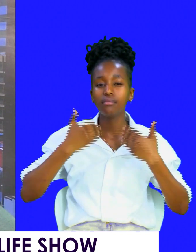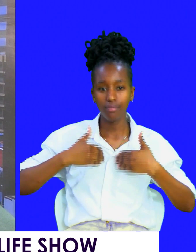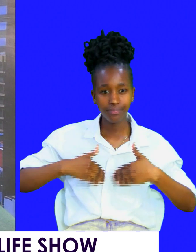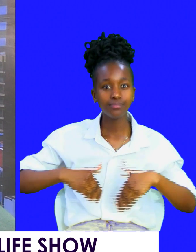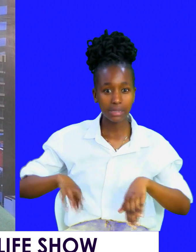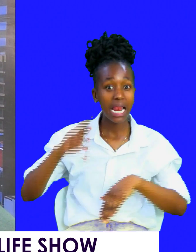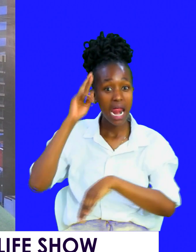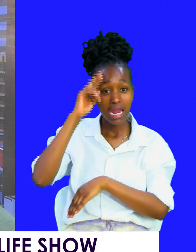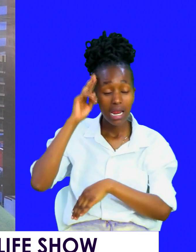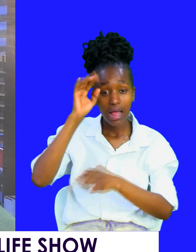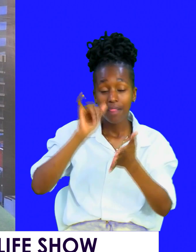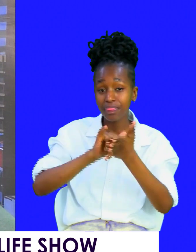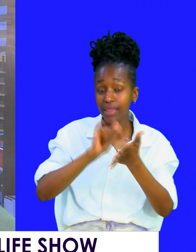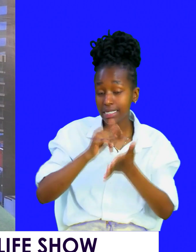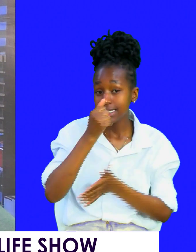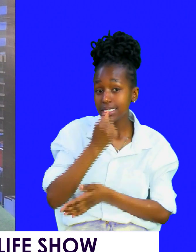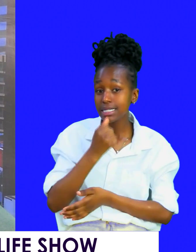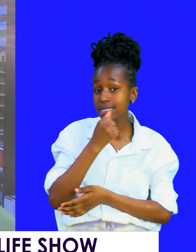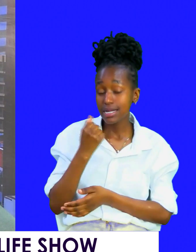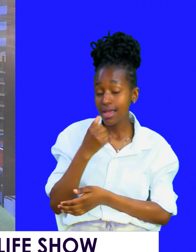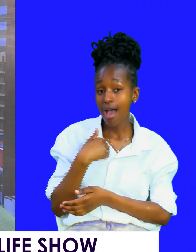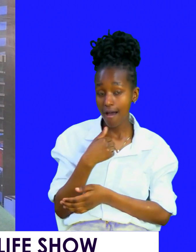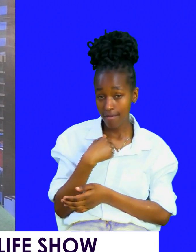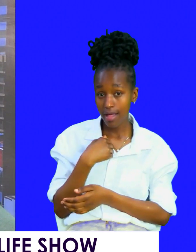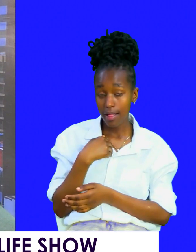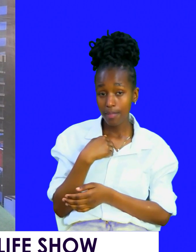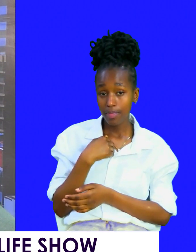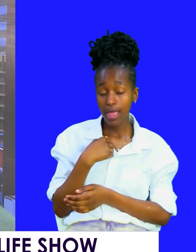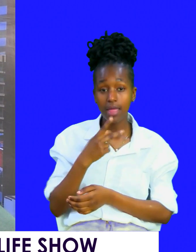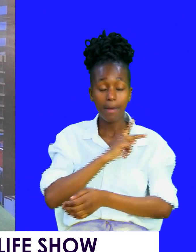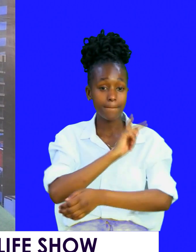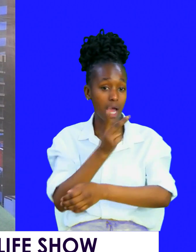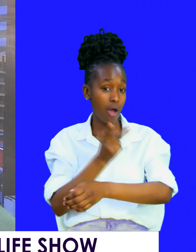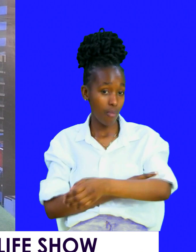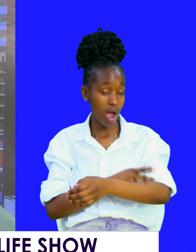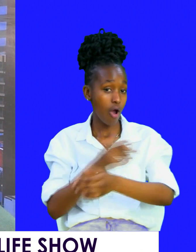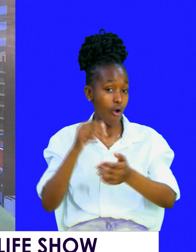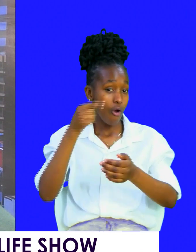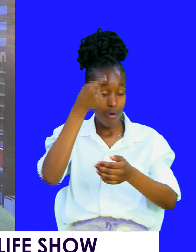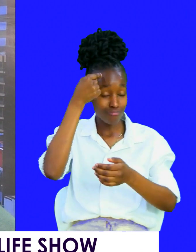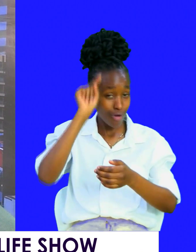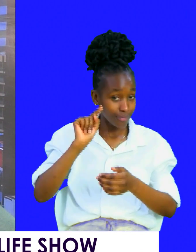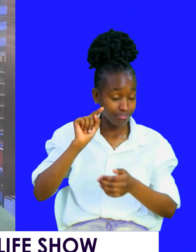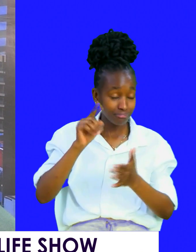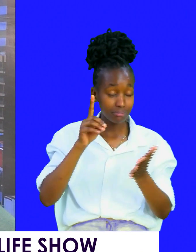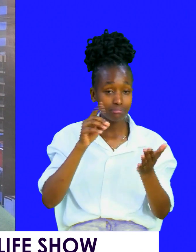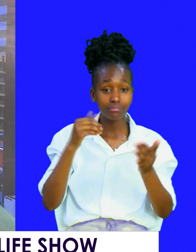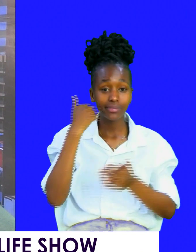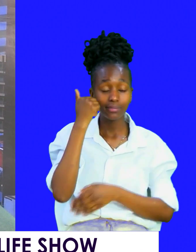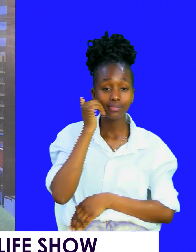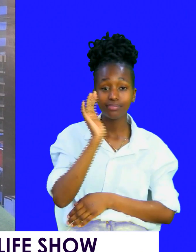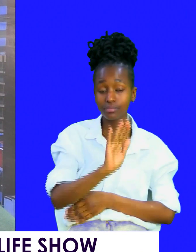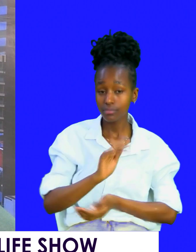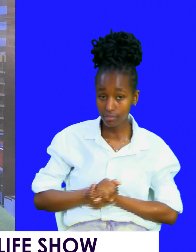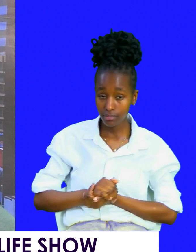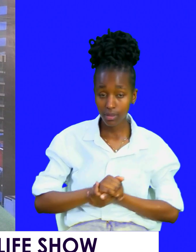that the secret is in the power of diagnosis. You know, the doctor diagnoses the